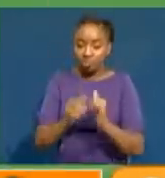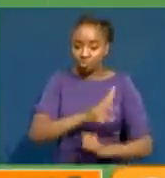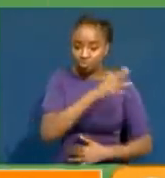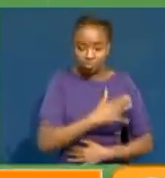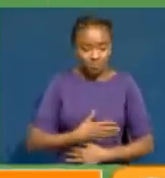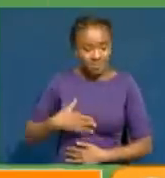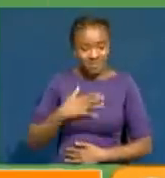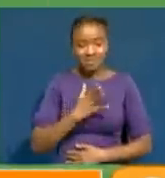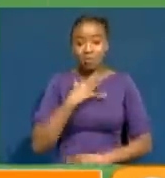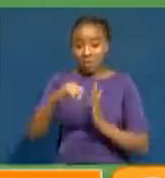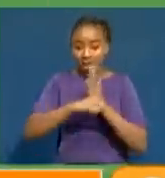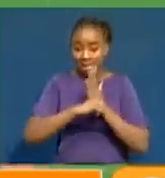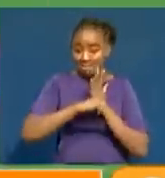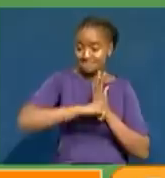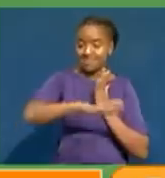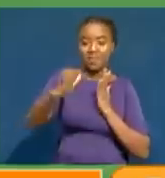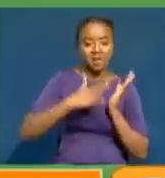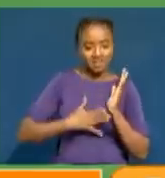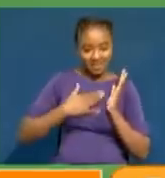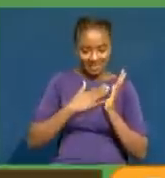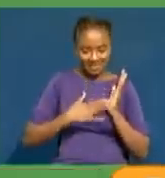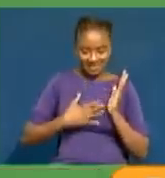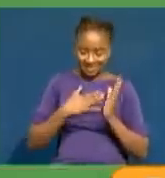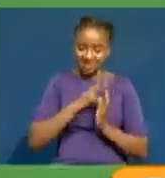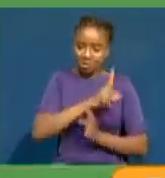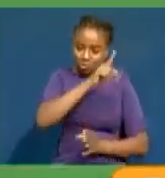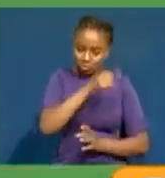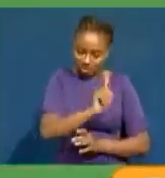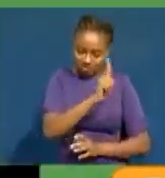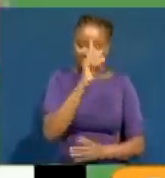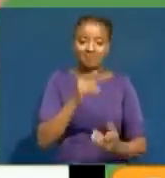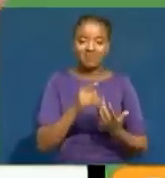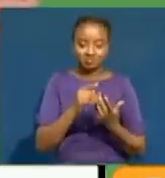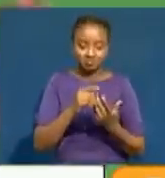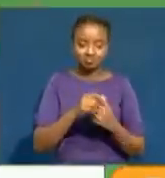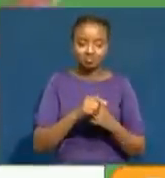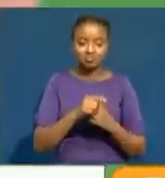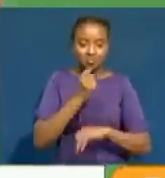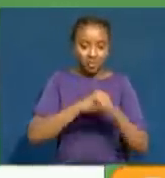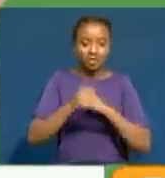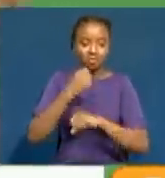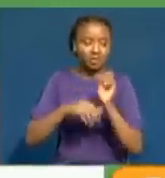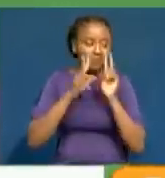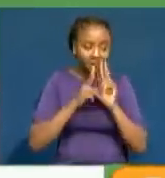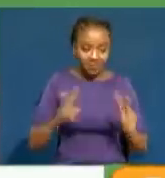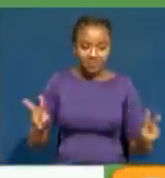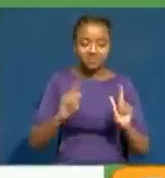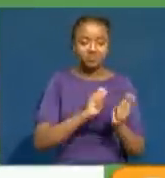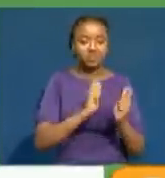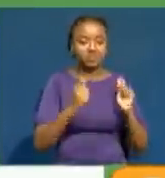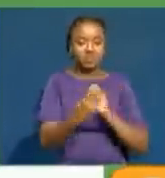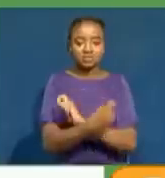asitafute legacy mbali. Let His Excellency make his legacy peaceful